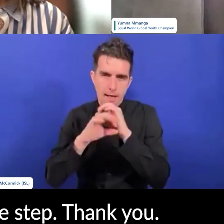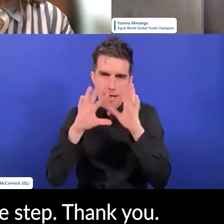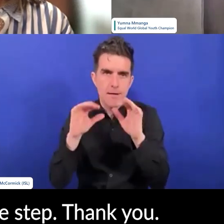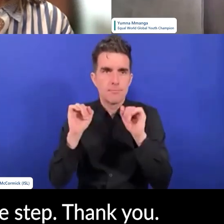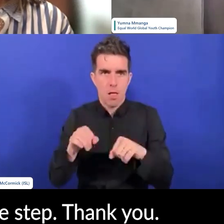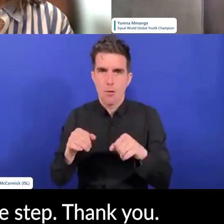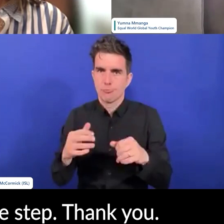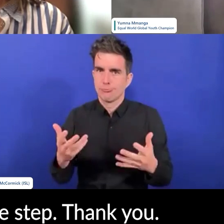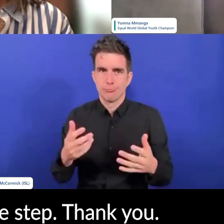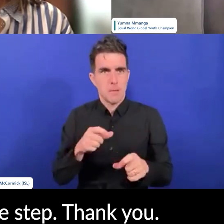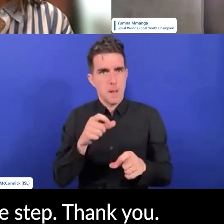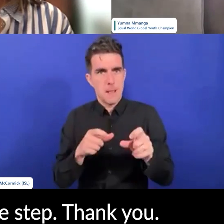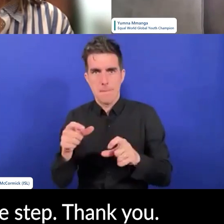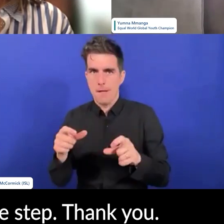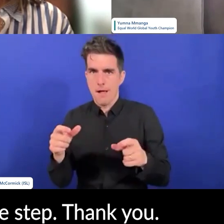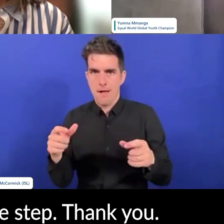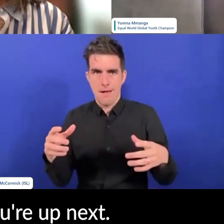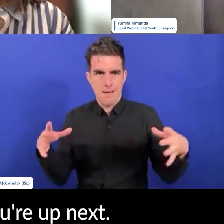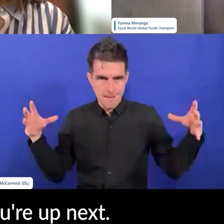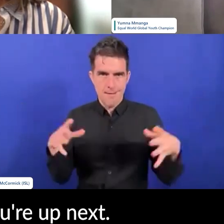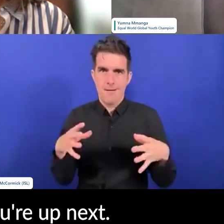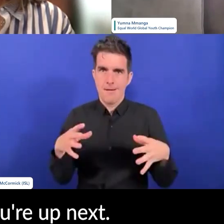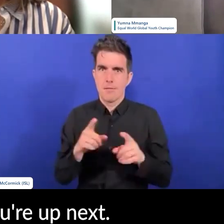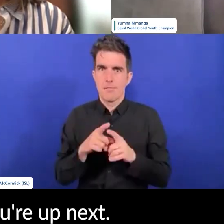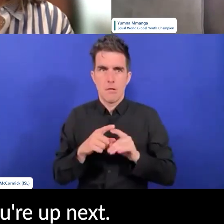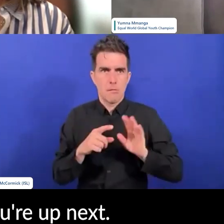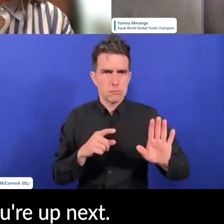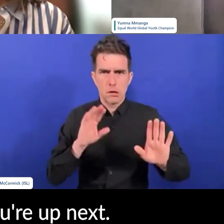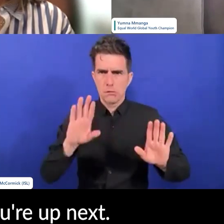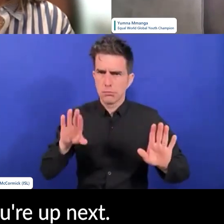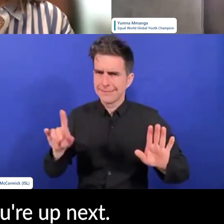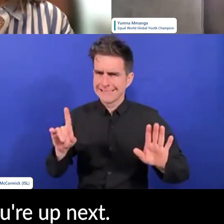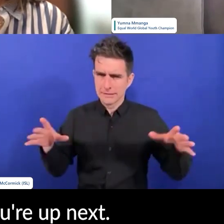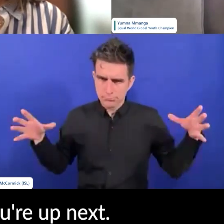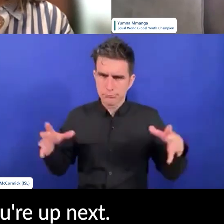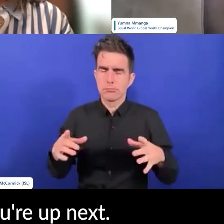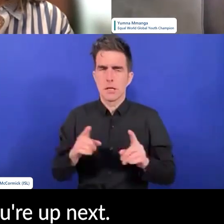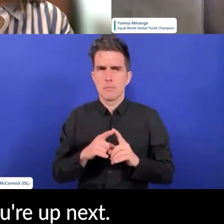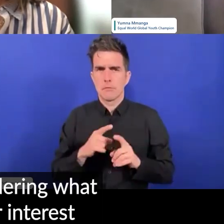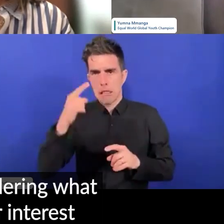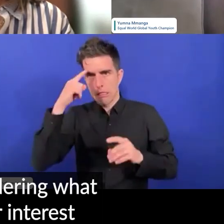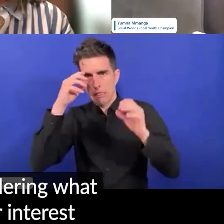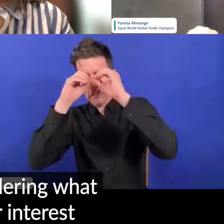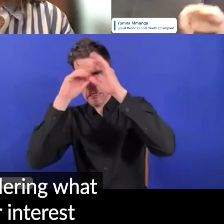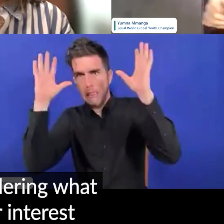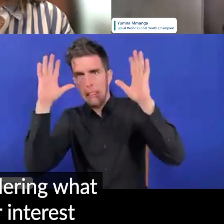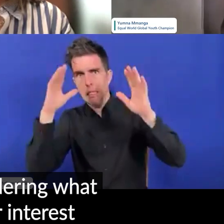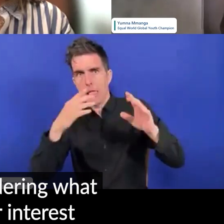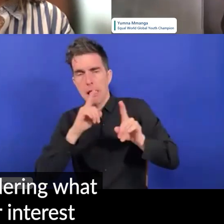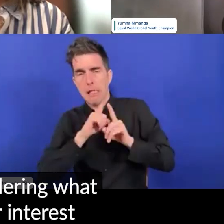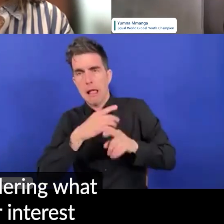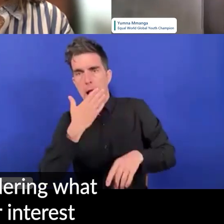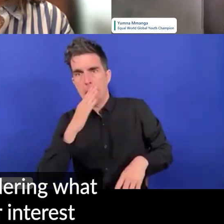such a huge step. Thank you. Right, Yumna, you're up next. I was just